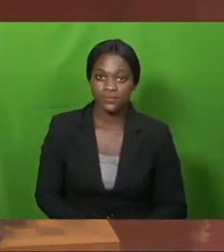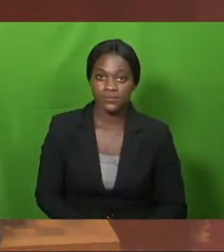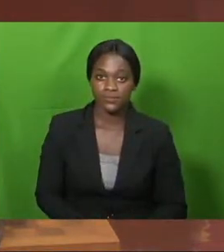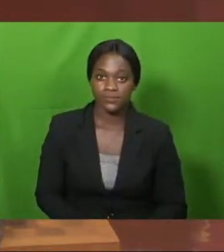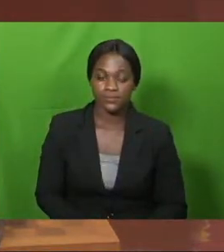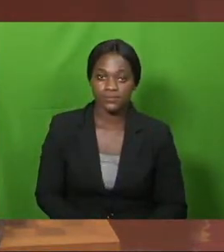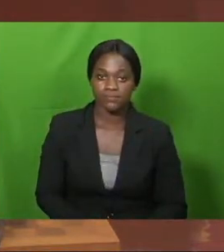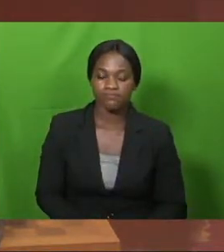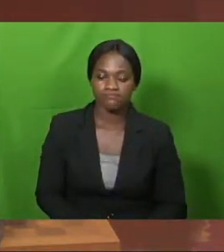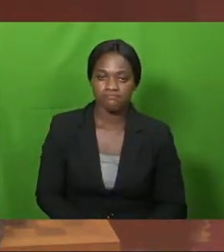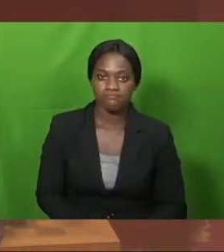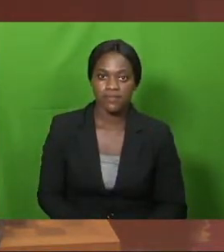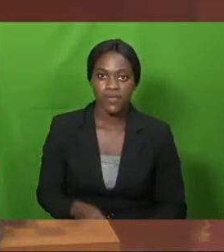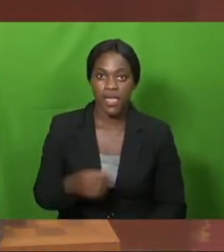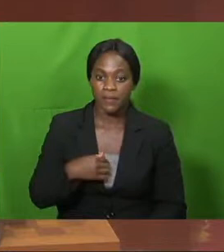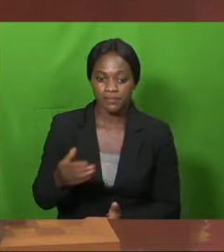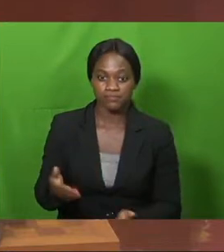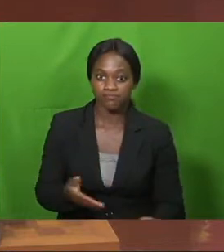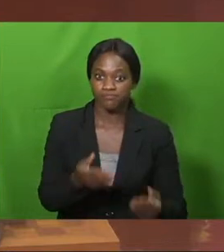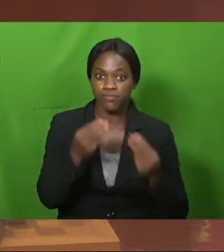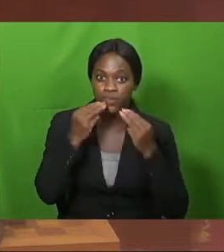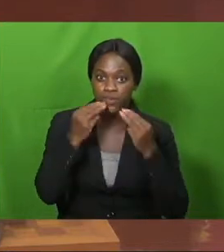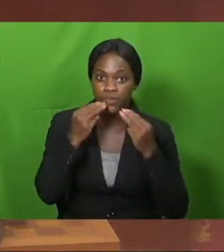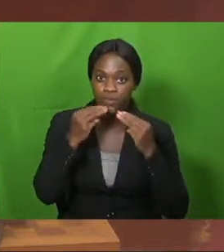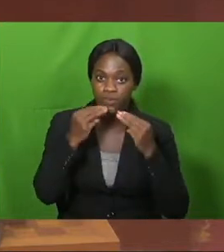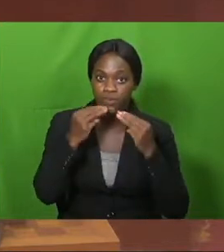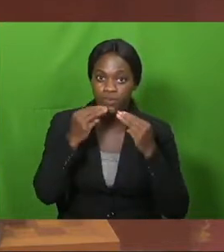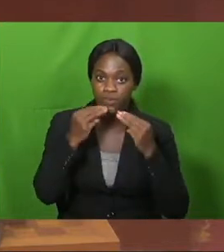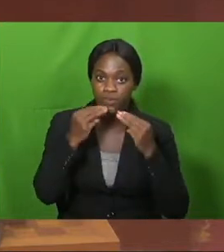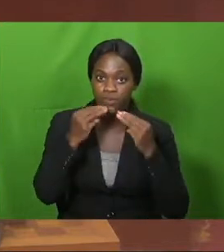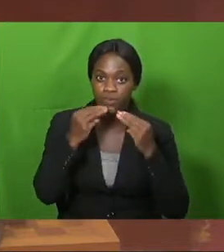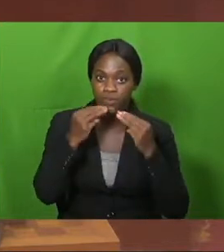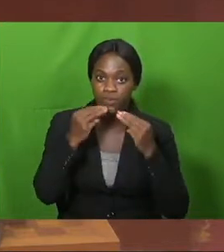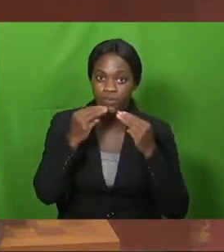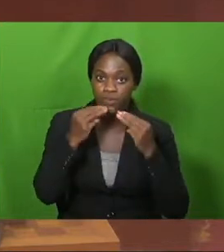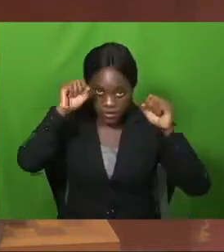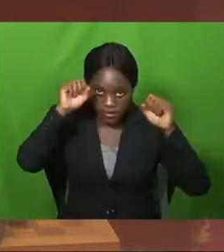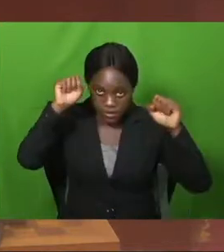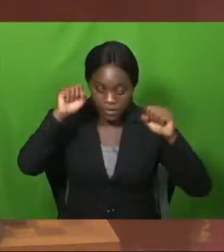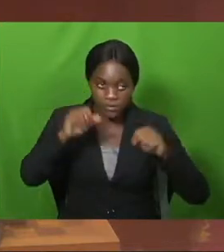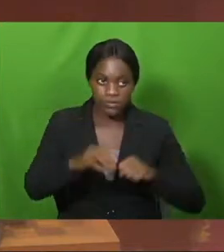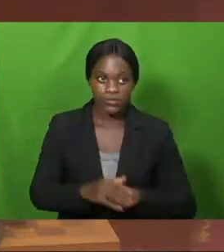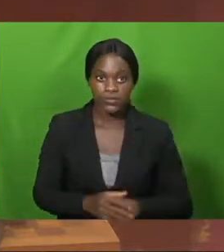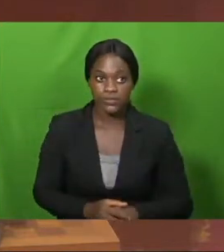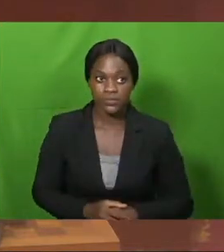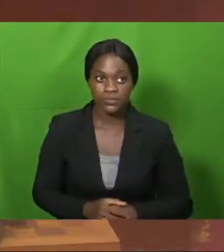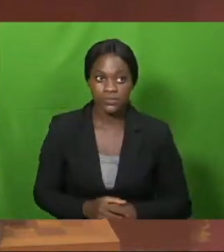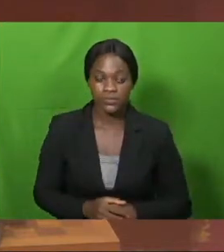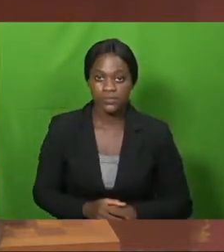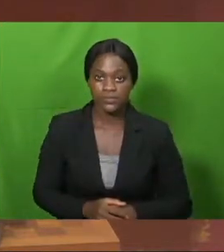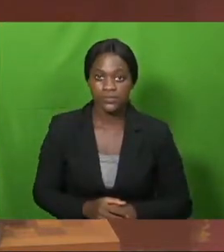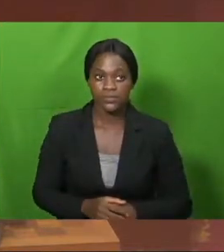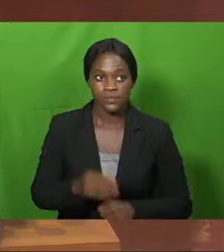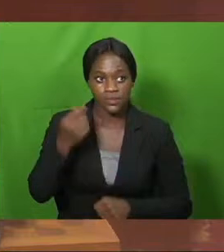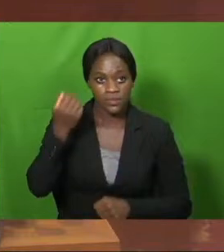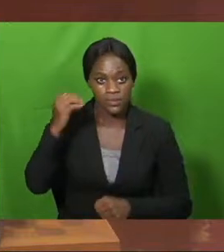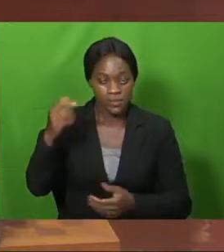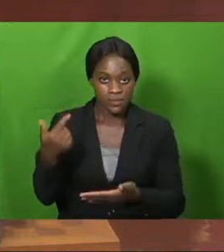to move this motion to thank the President of the Republic of Ghana